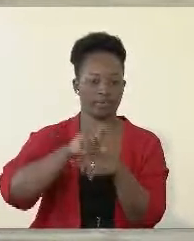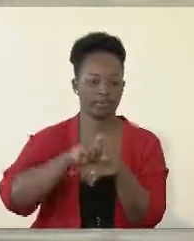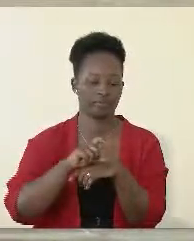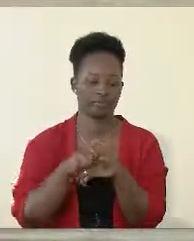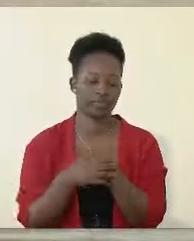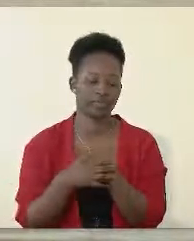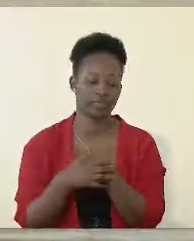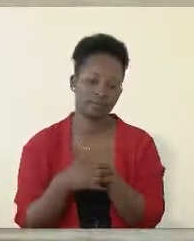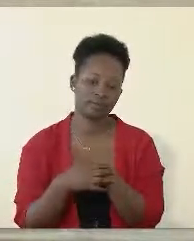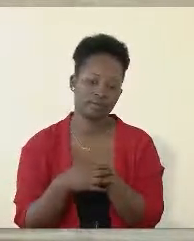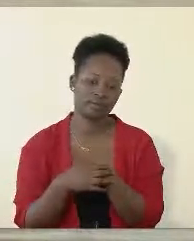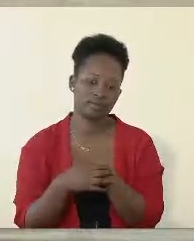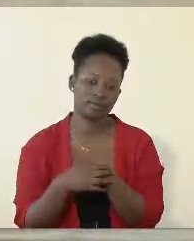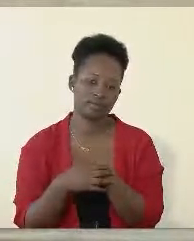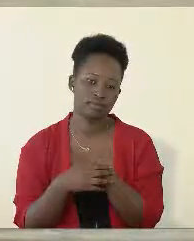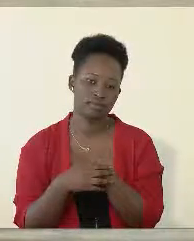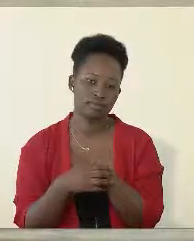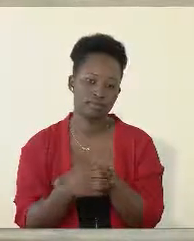customers,